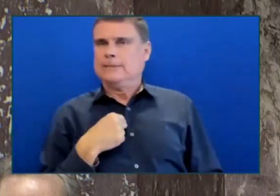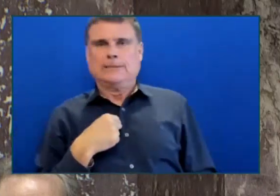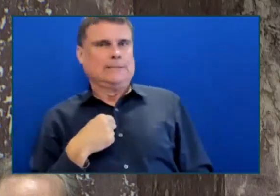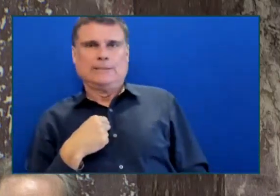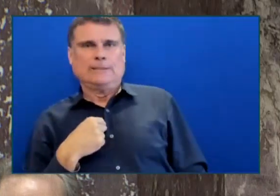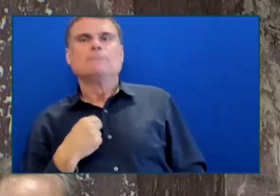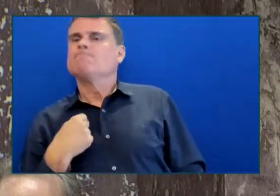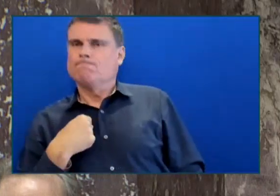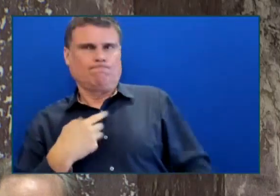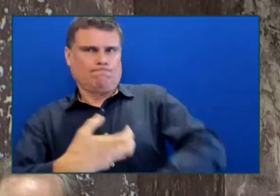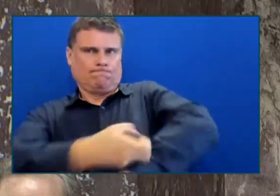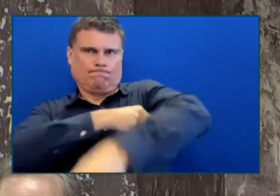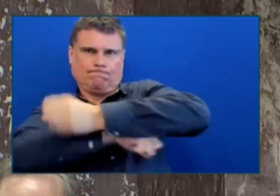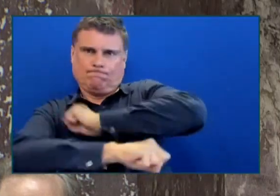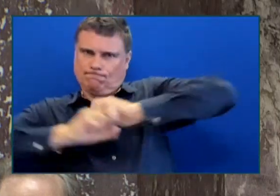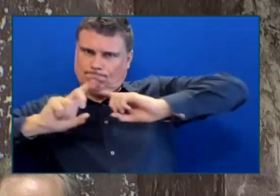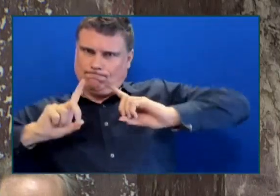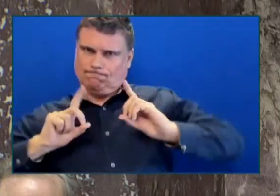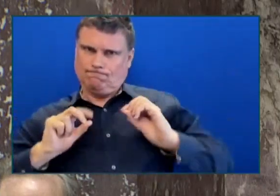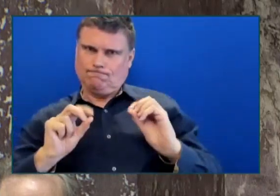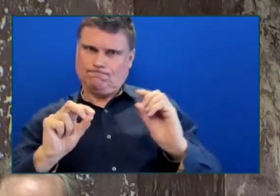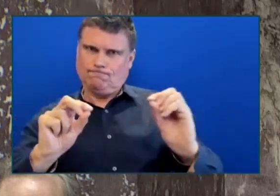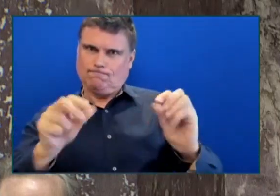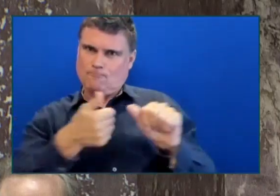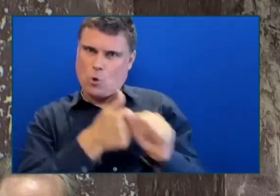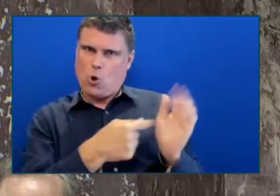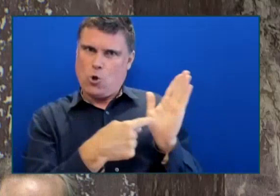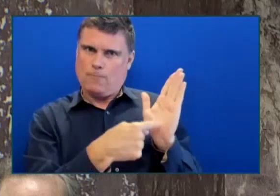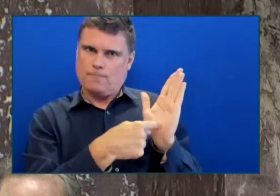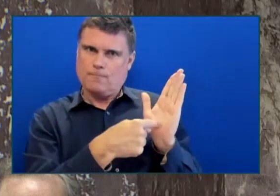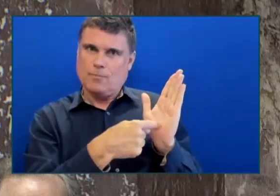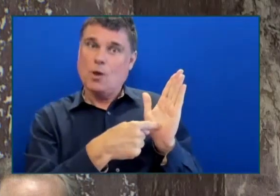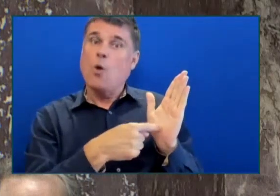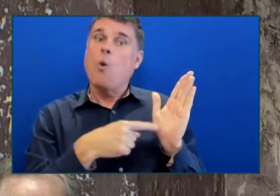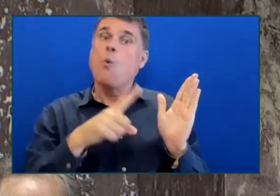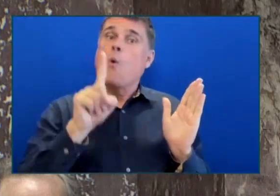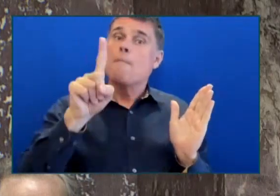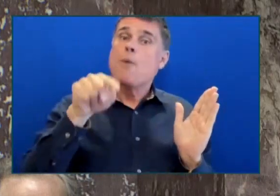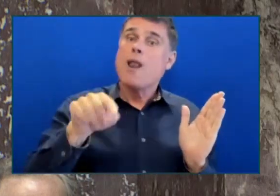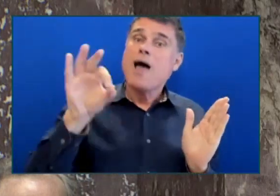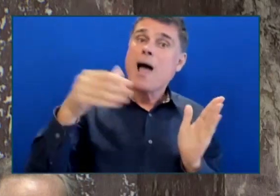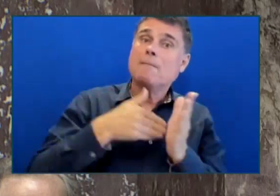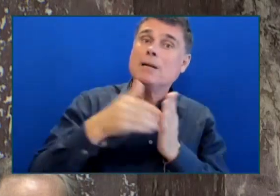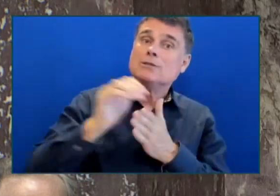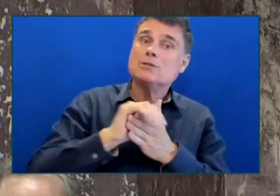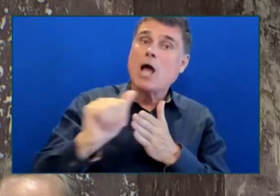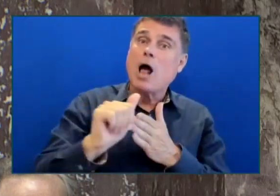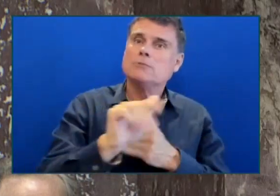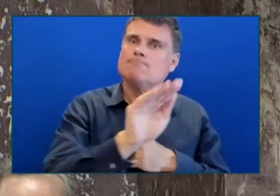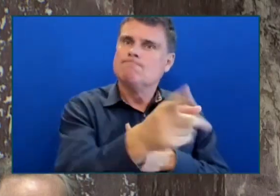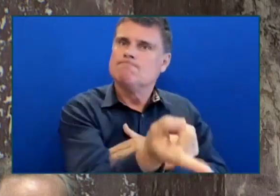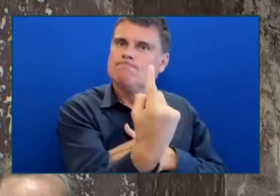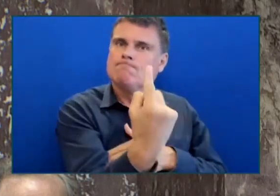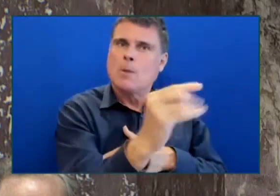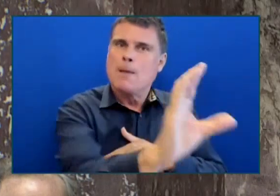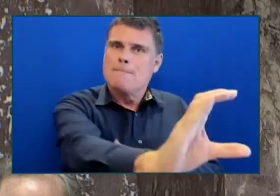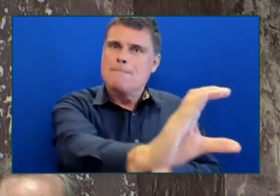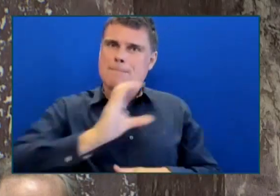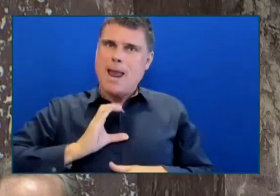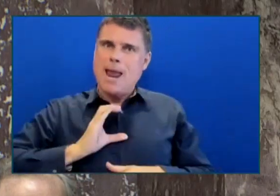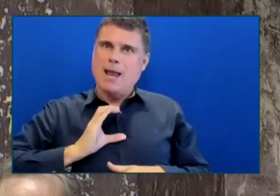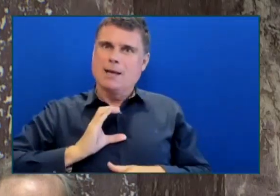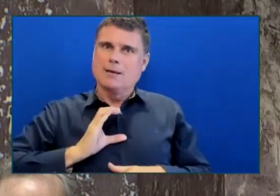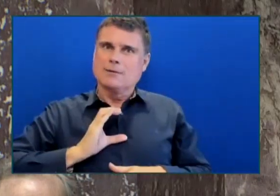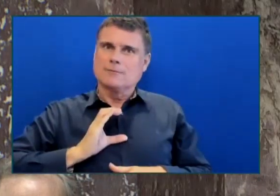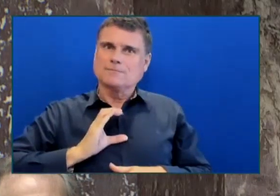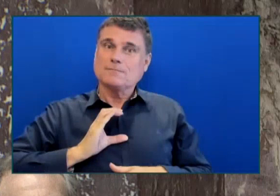$1.9 million back. We will be freezing new additional funds that go to them. But at the same time, Honourable Speaker, what's vitally important is that the